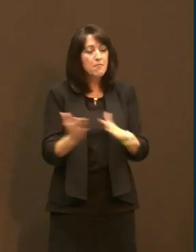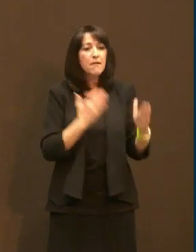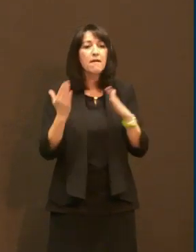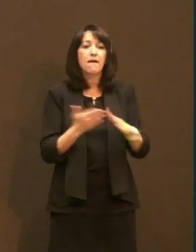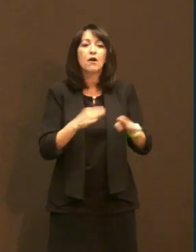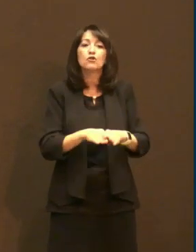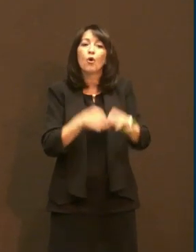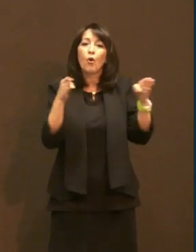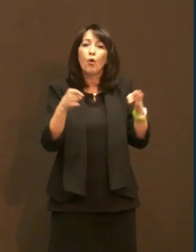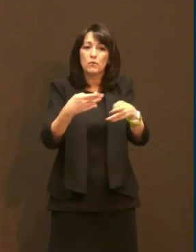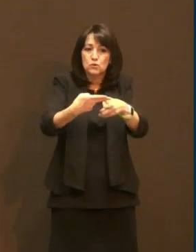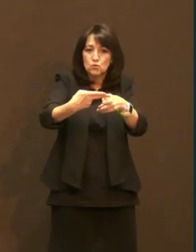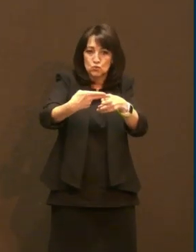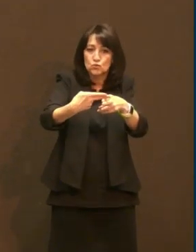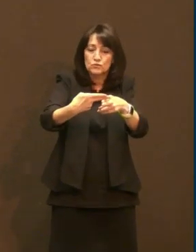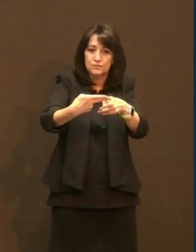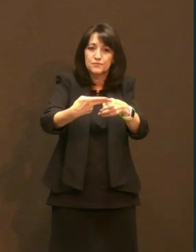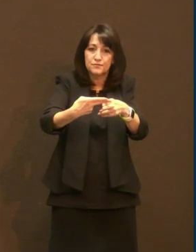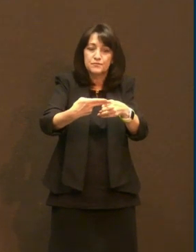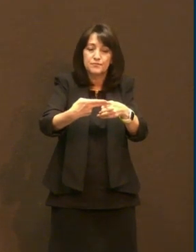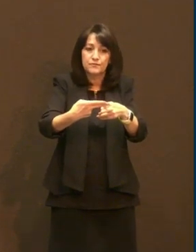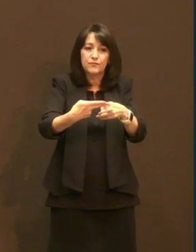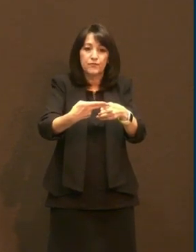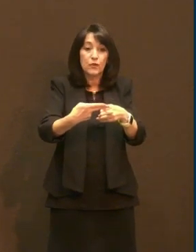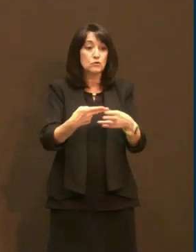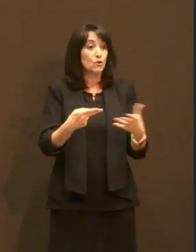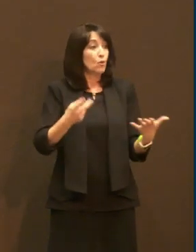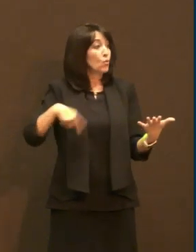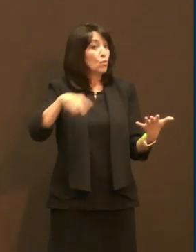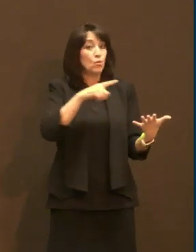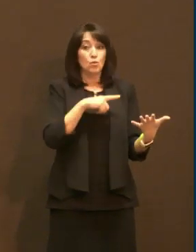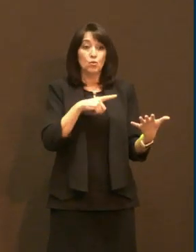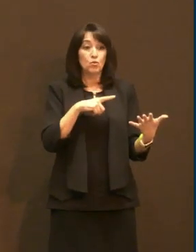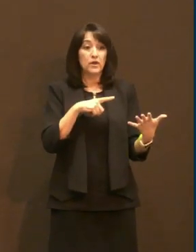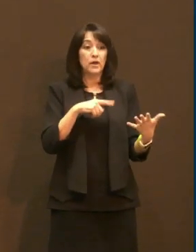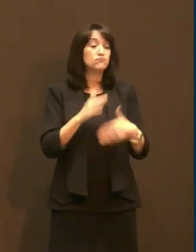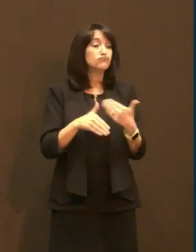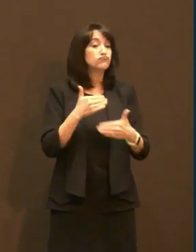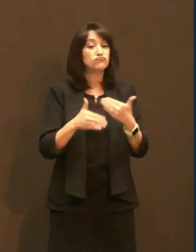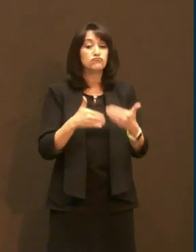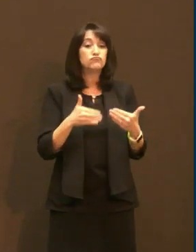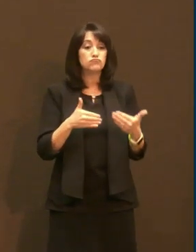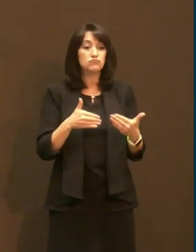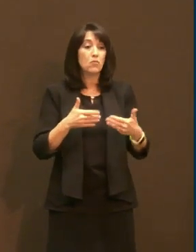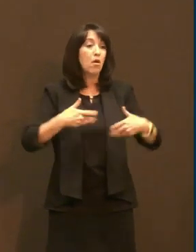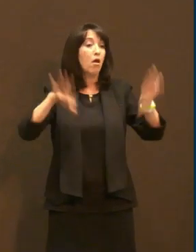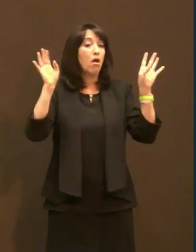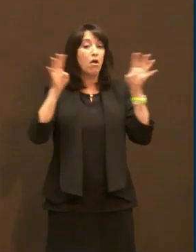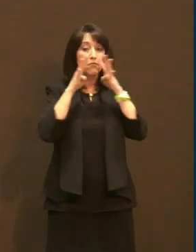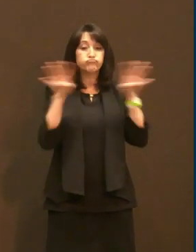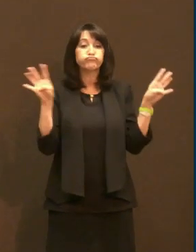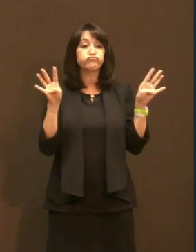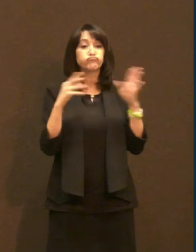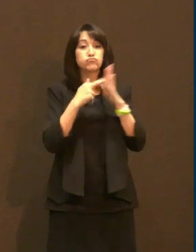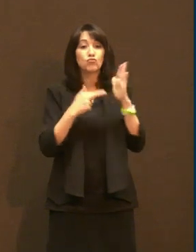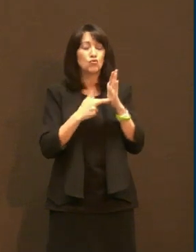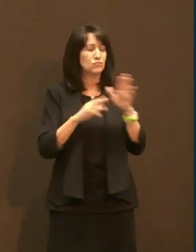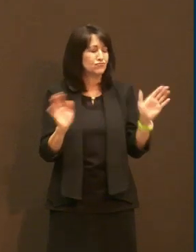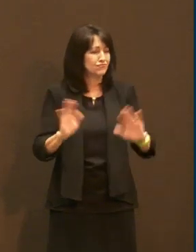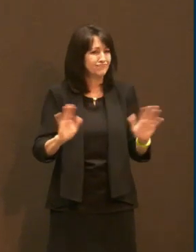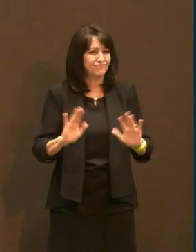to run through the finish line, if you will, so that we can start to move to reopening